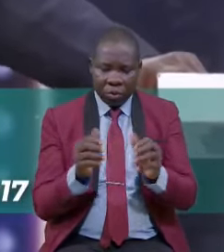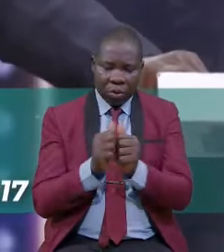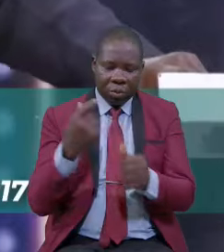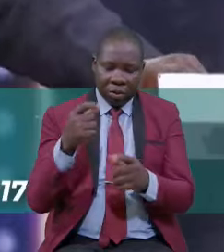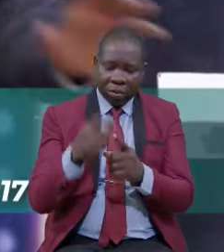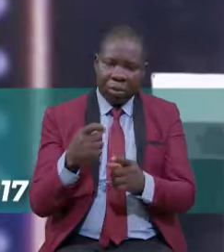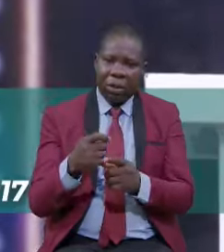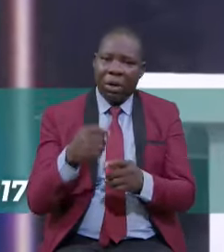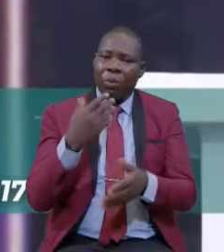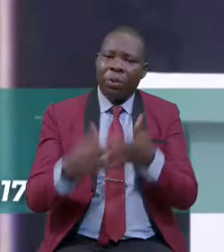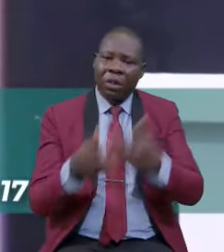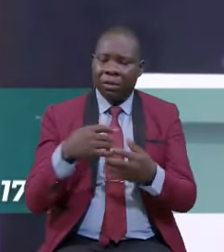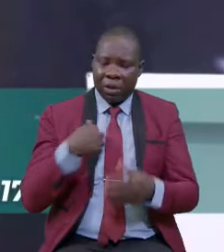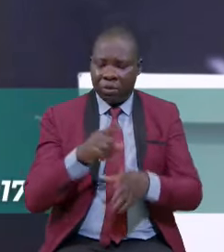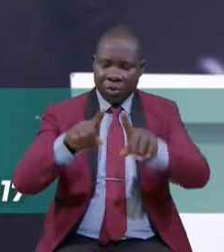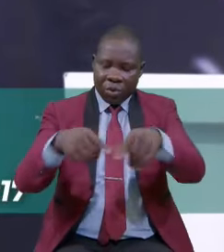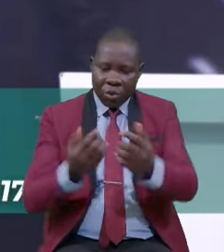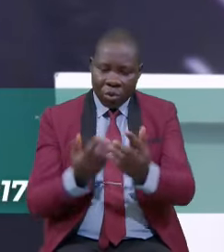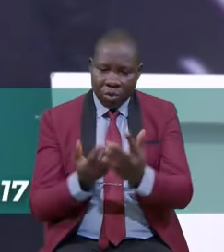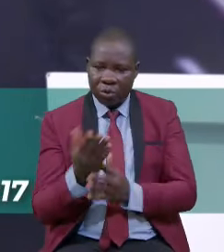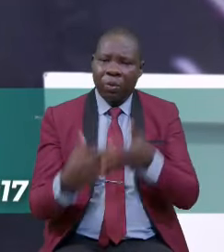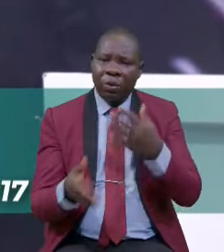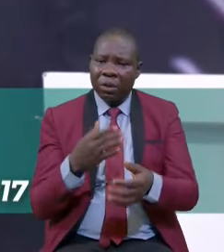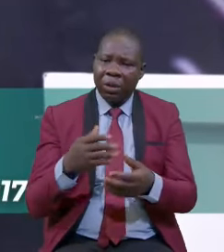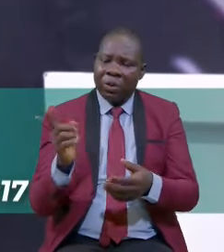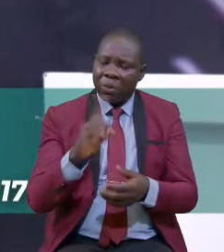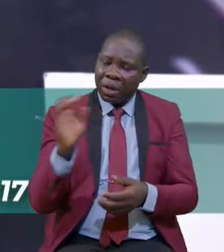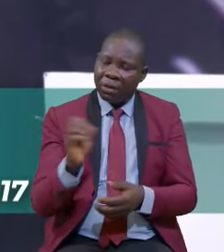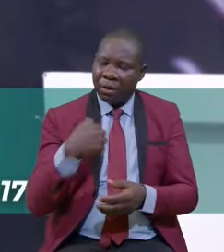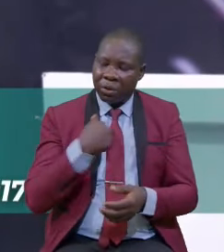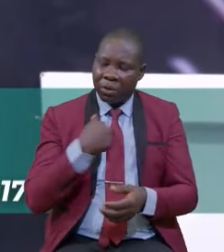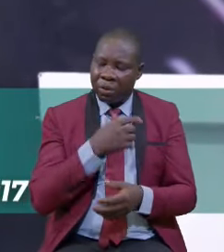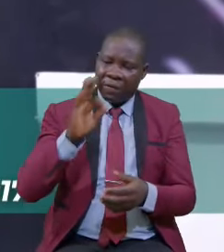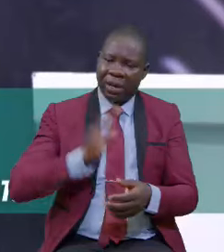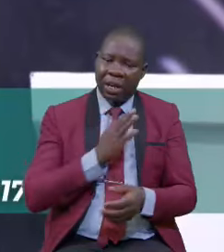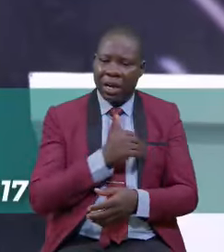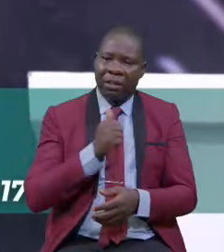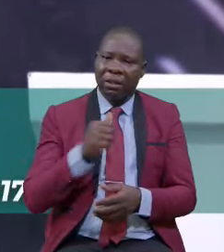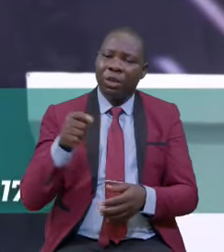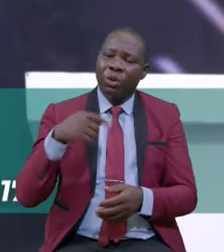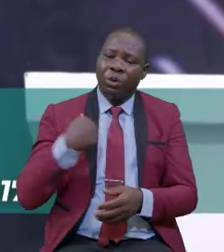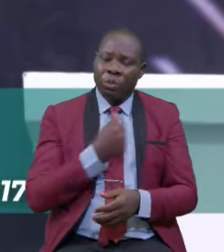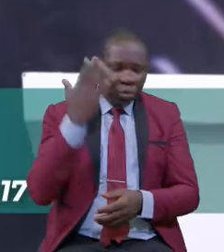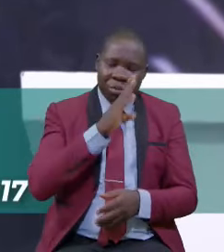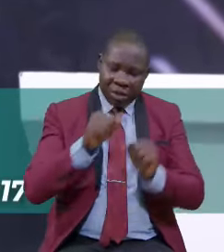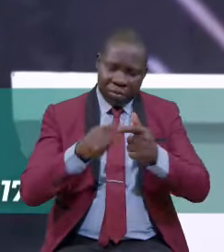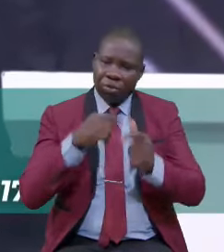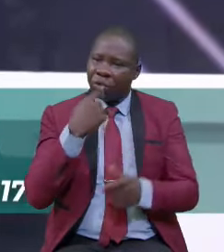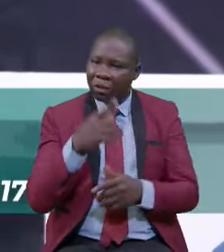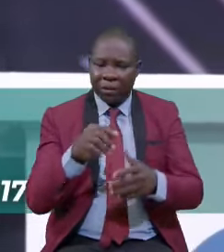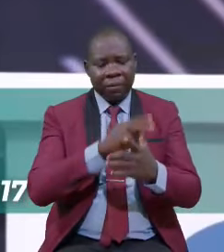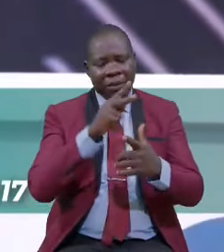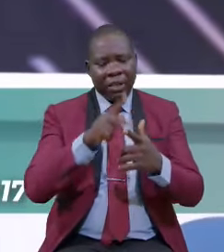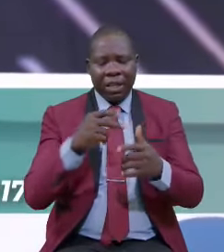we find ourselves, we'll be able to say, neither have I gone back from the commandment of his